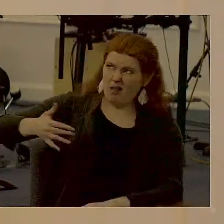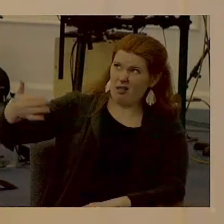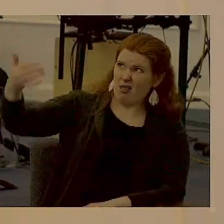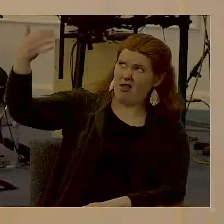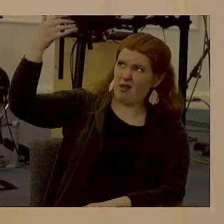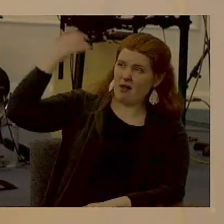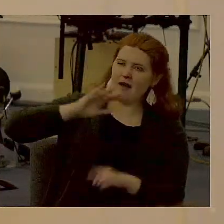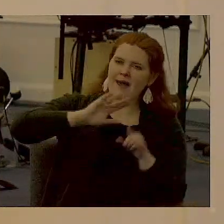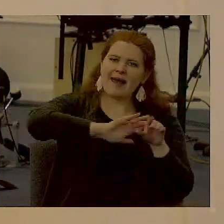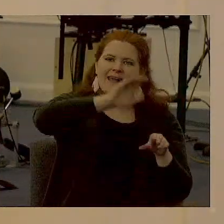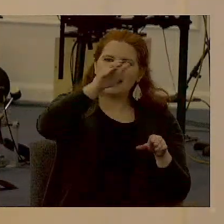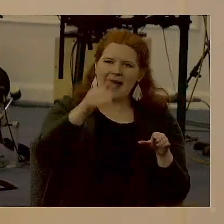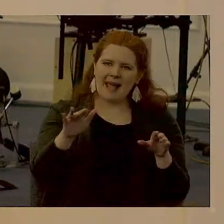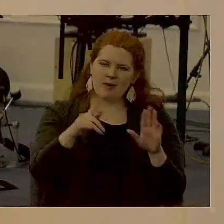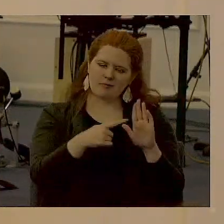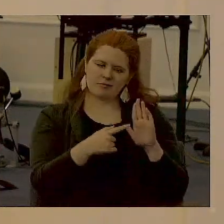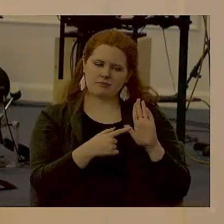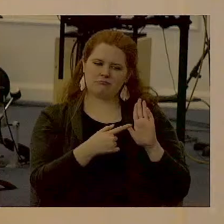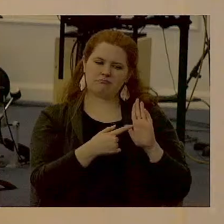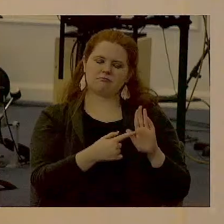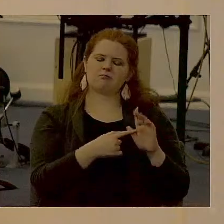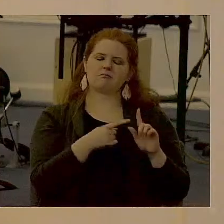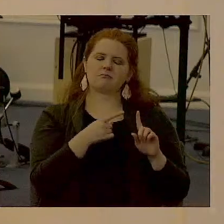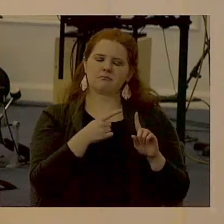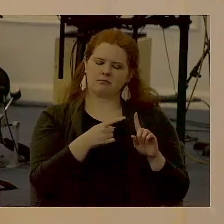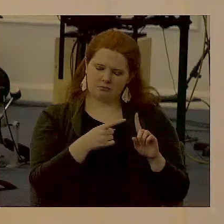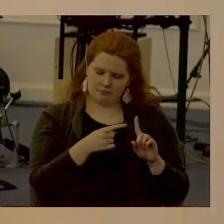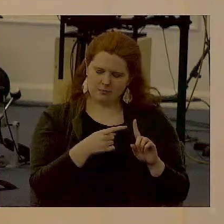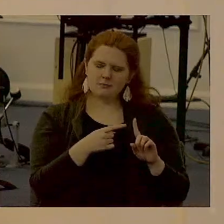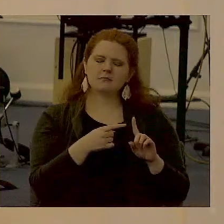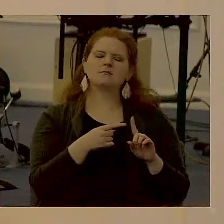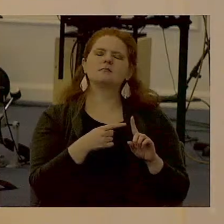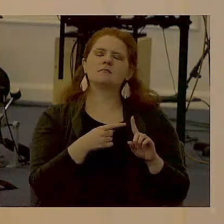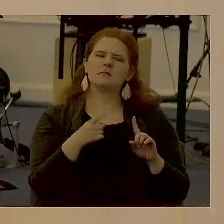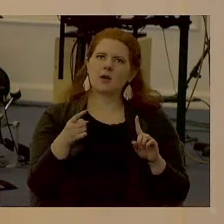a sign that